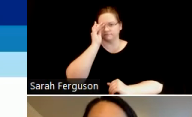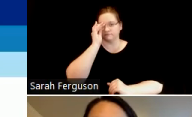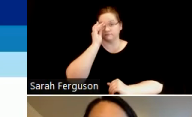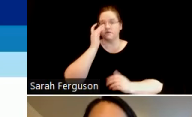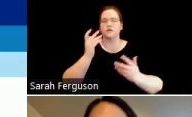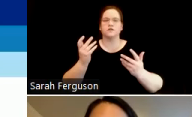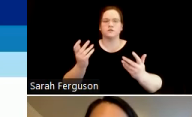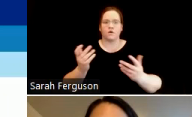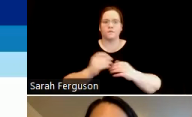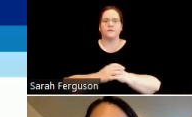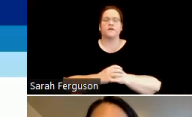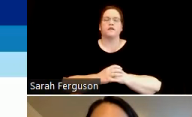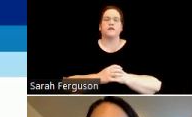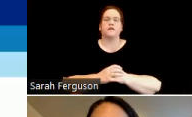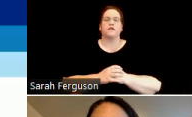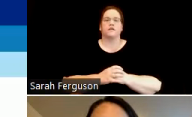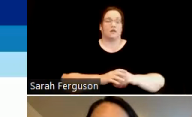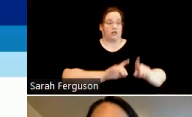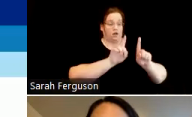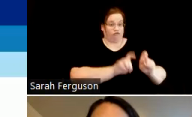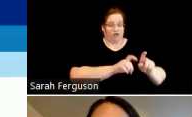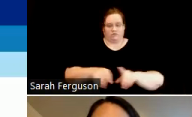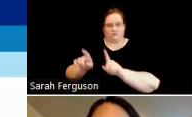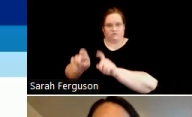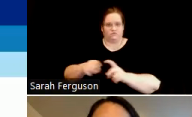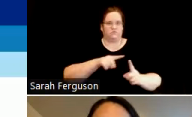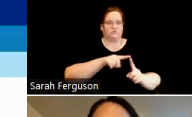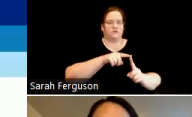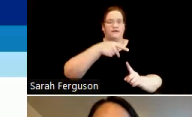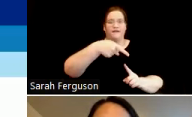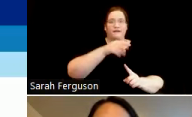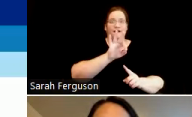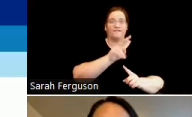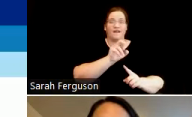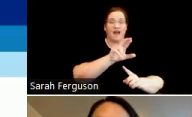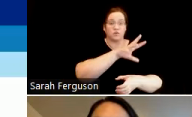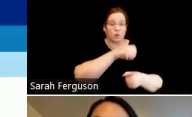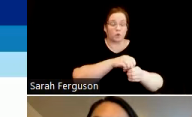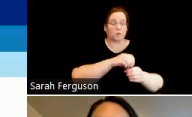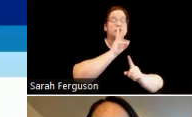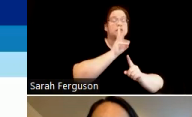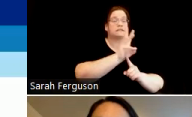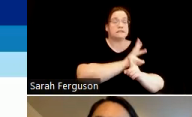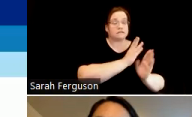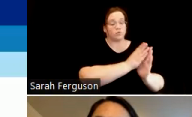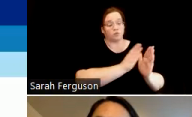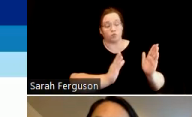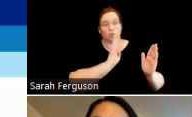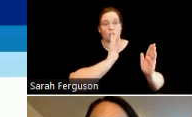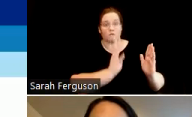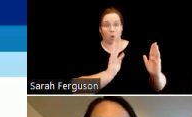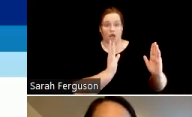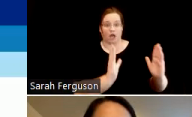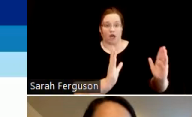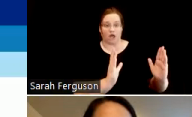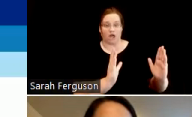So what do we know about these trials? So the Pfizer trial included children 6 months through age 4, so right to the